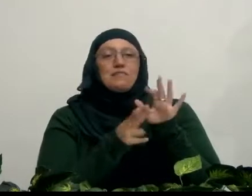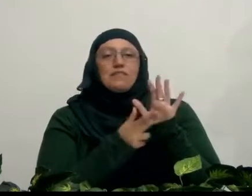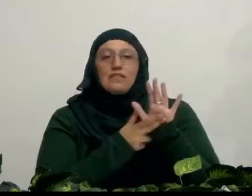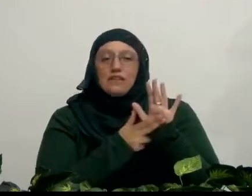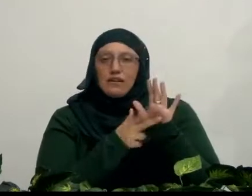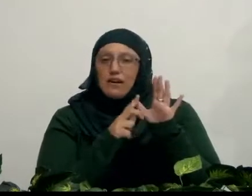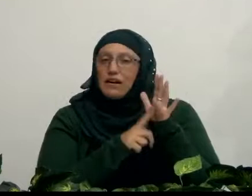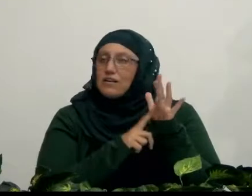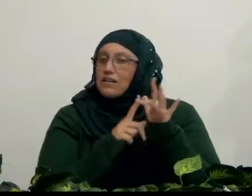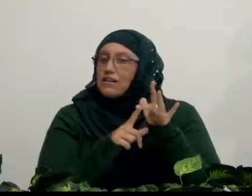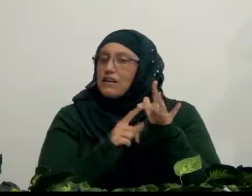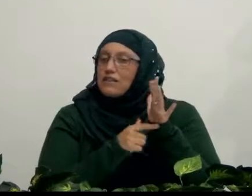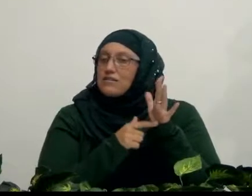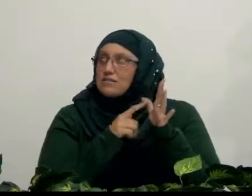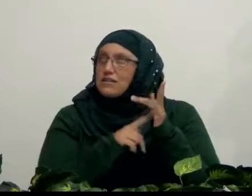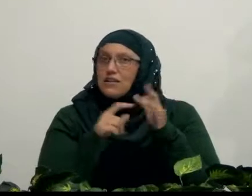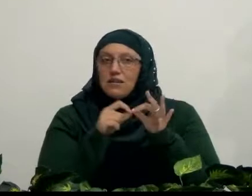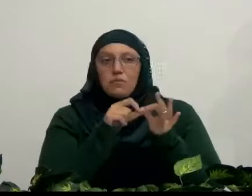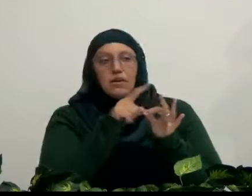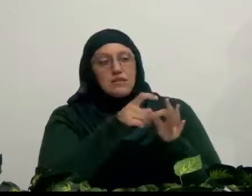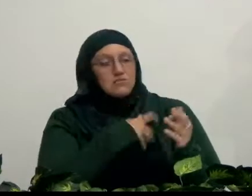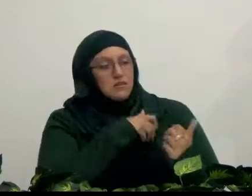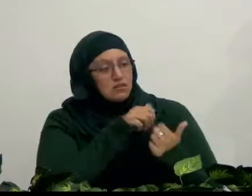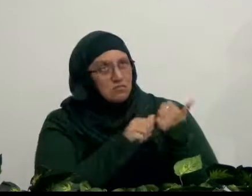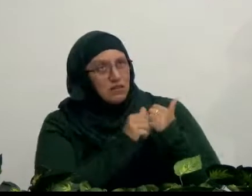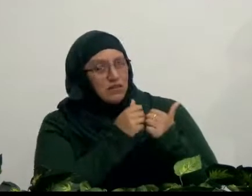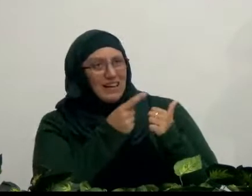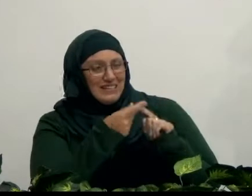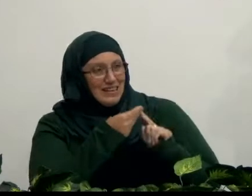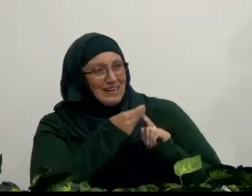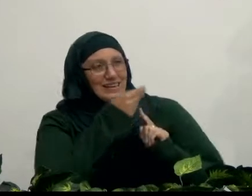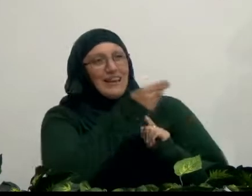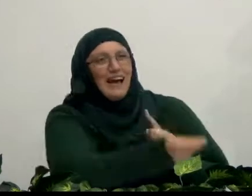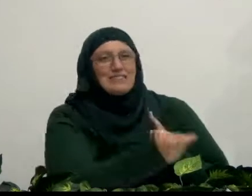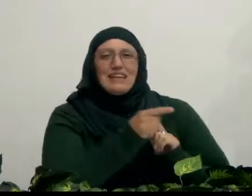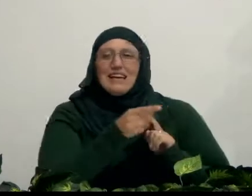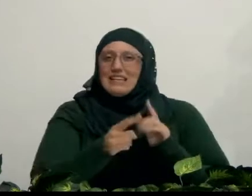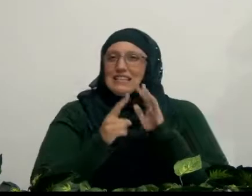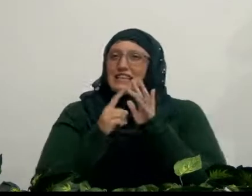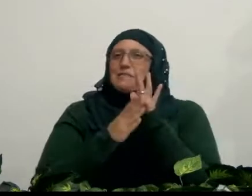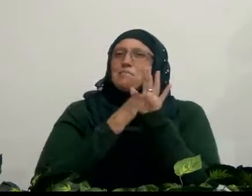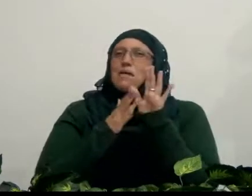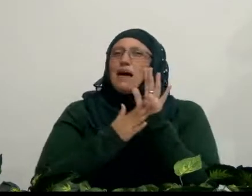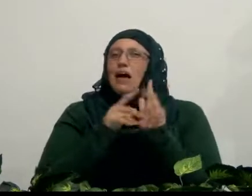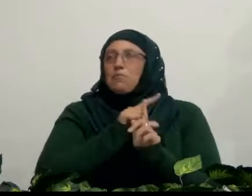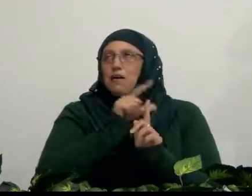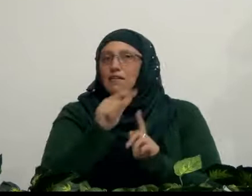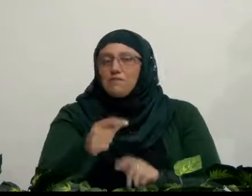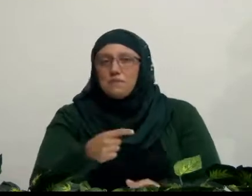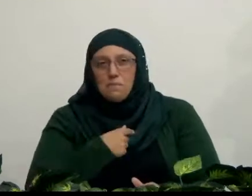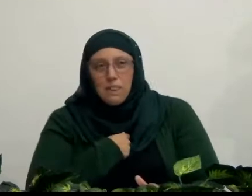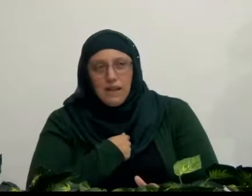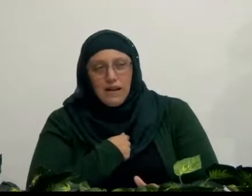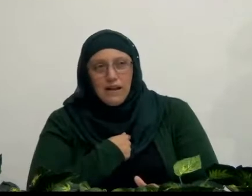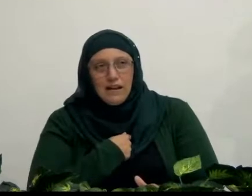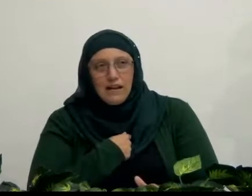Wasi, and successor over my nation, and the Imam after me, the one whose status to me